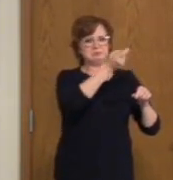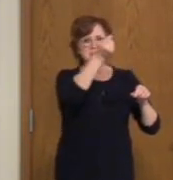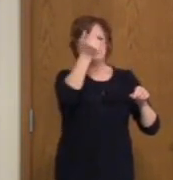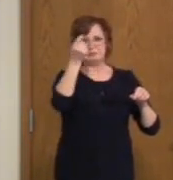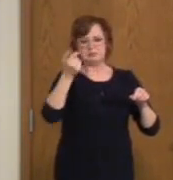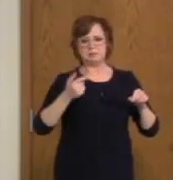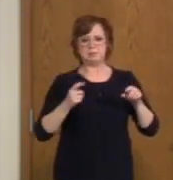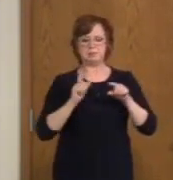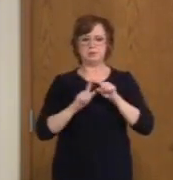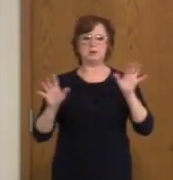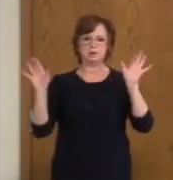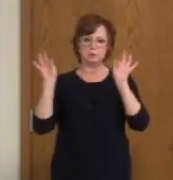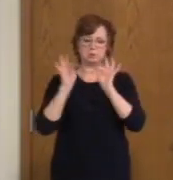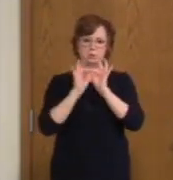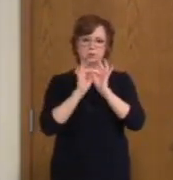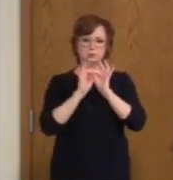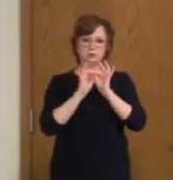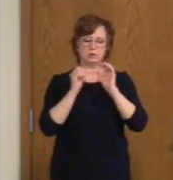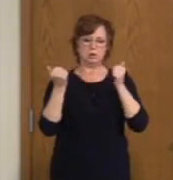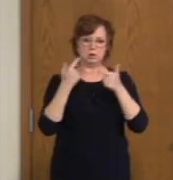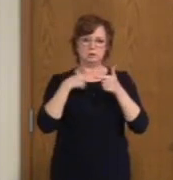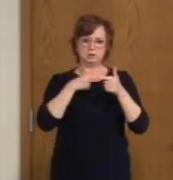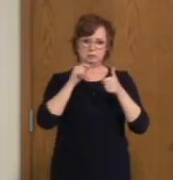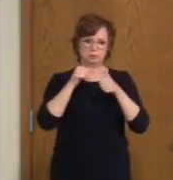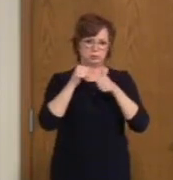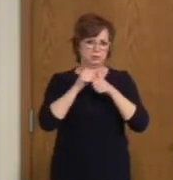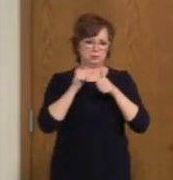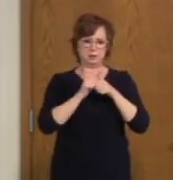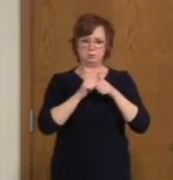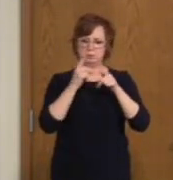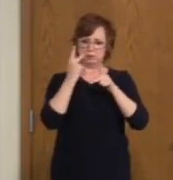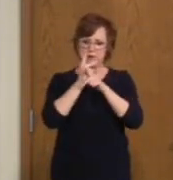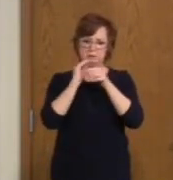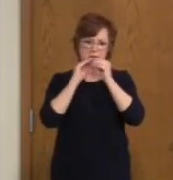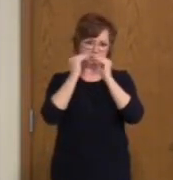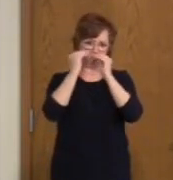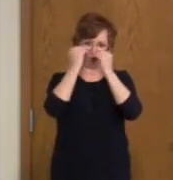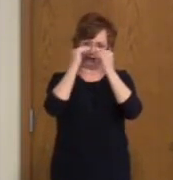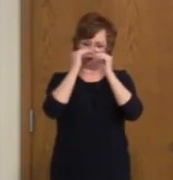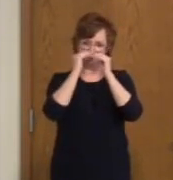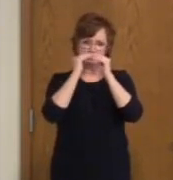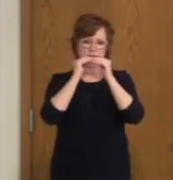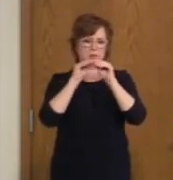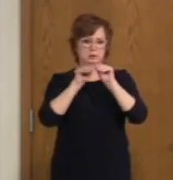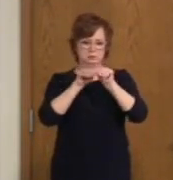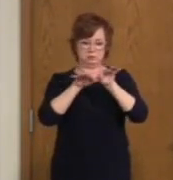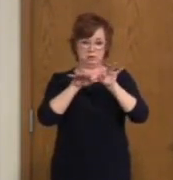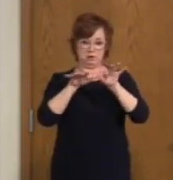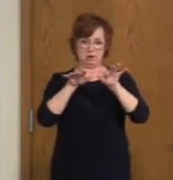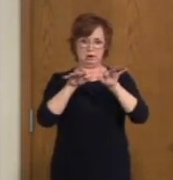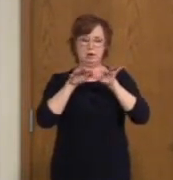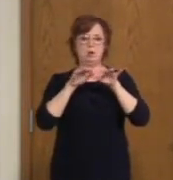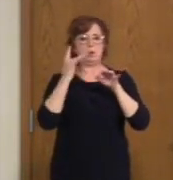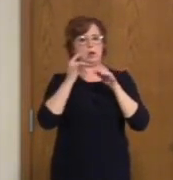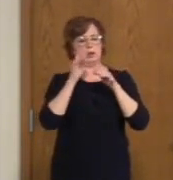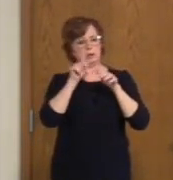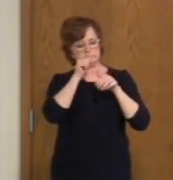rapidly accelerating vaccine program to be successful over the next 6 to 8 weeks. And over the next 6 to 8